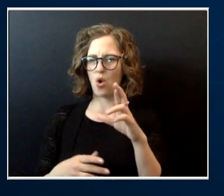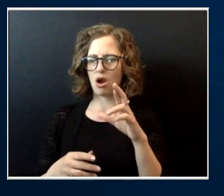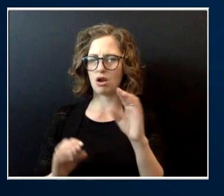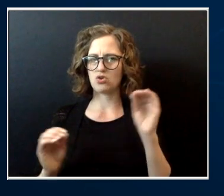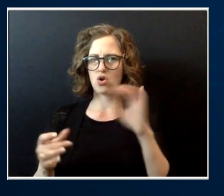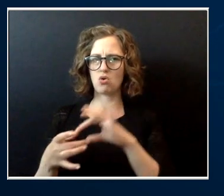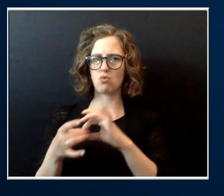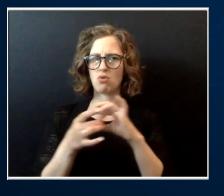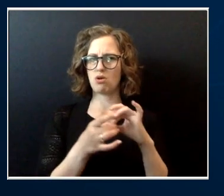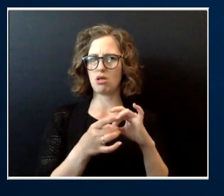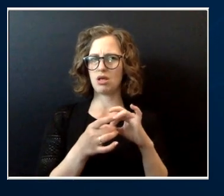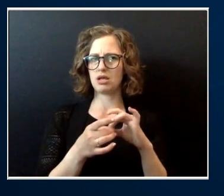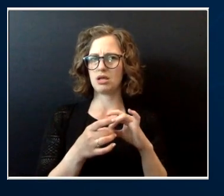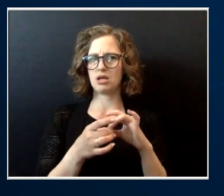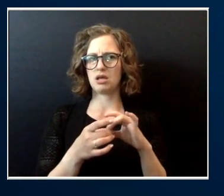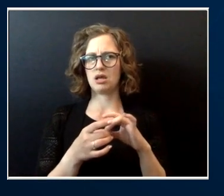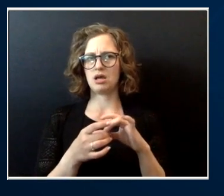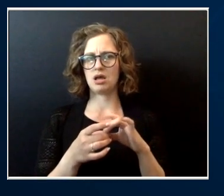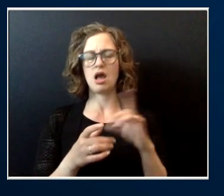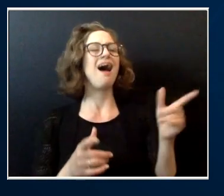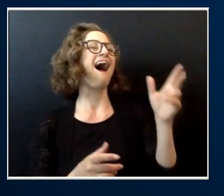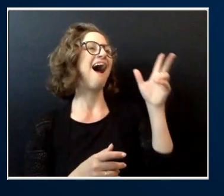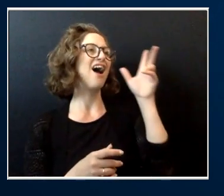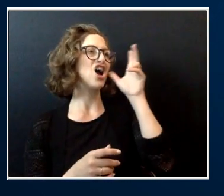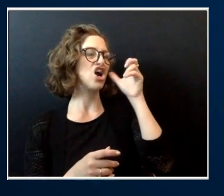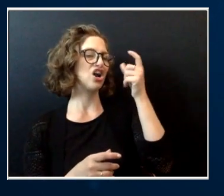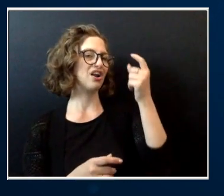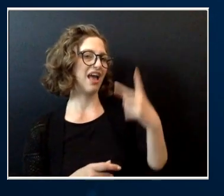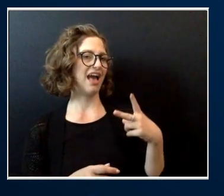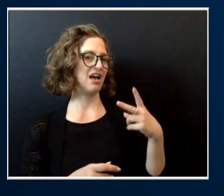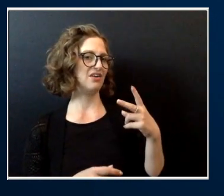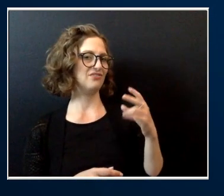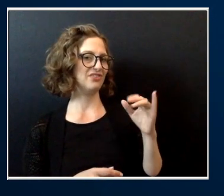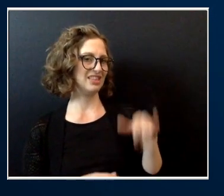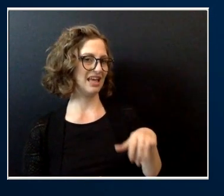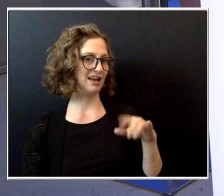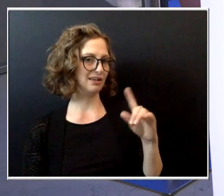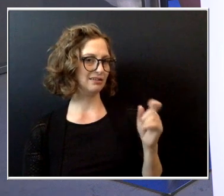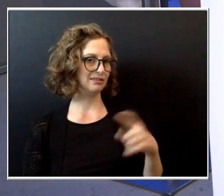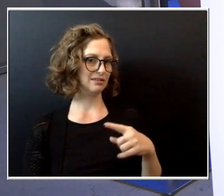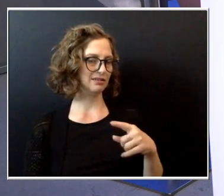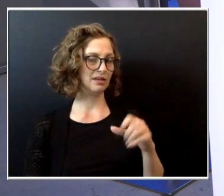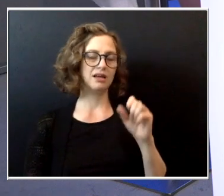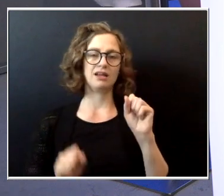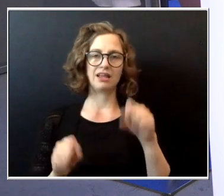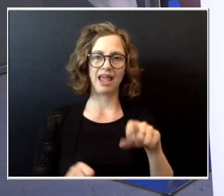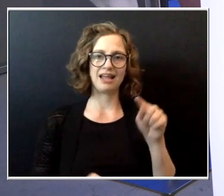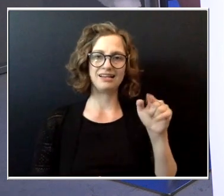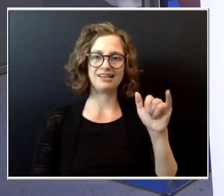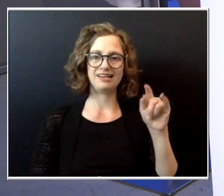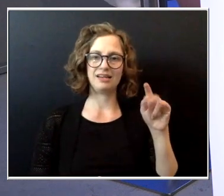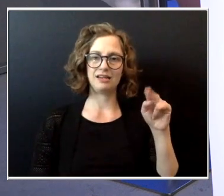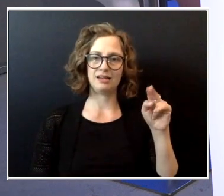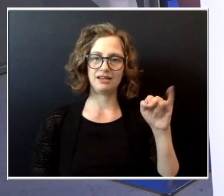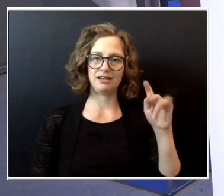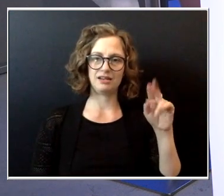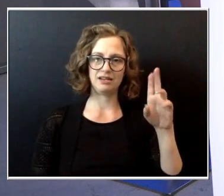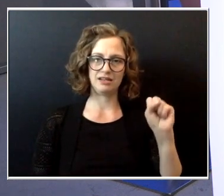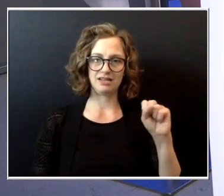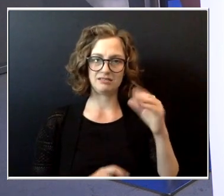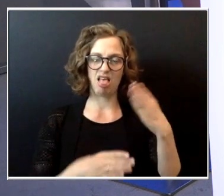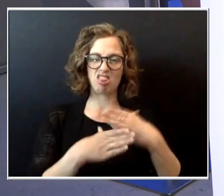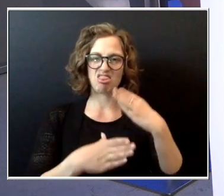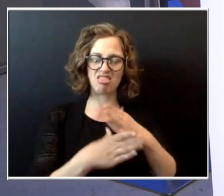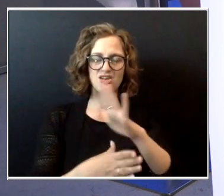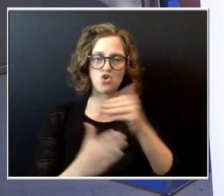I'm going to say the half that I heard sounds like a you question. Can tinnitus aggravate the nerve nearby? Well, That's so